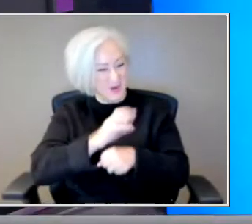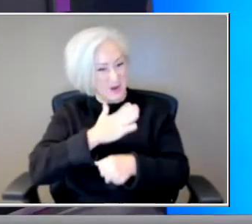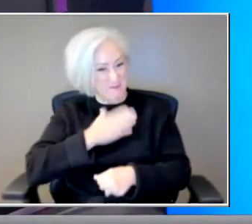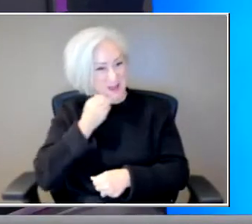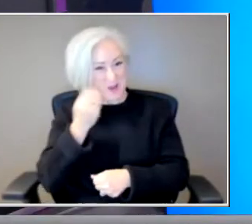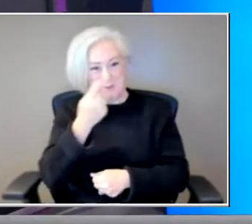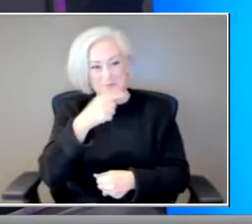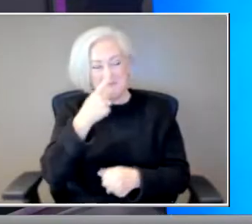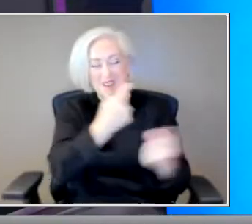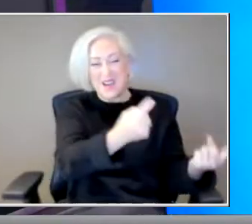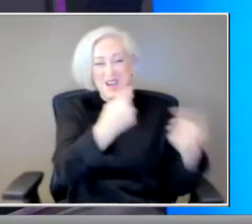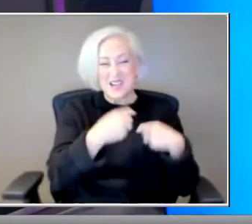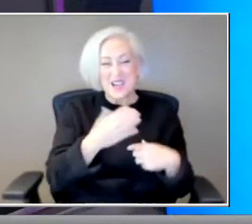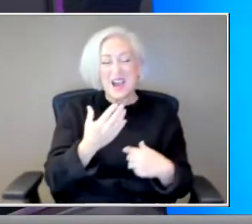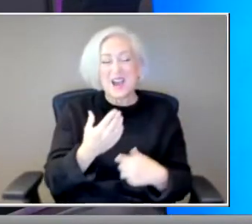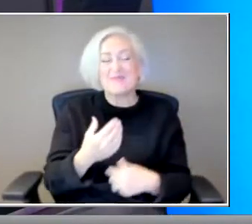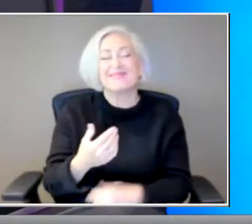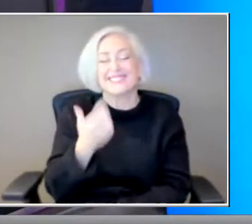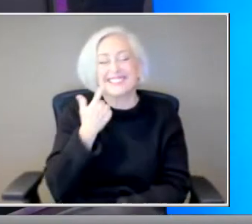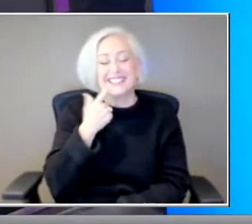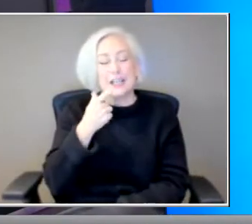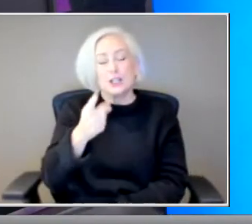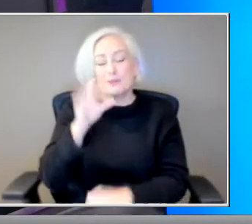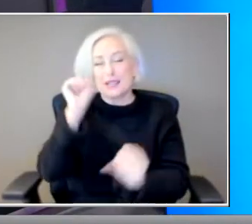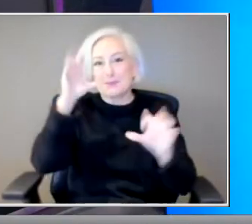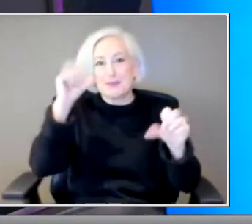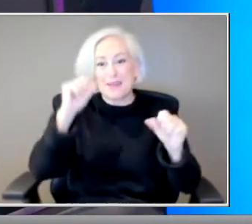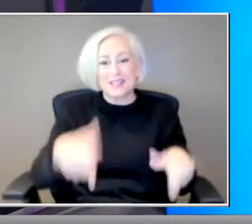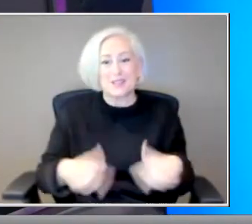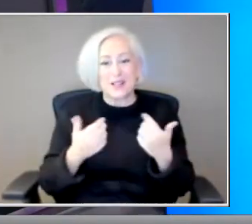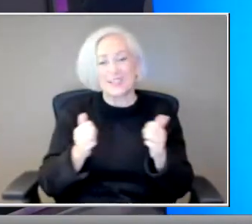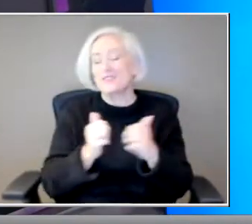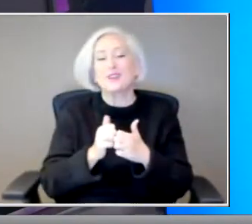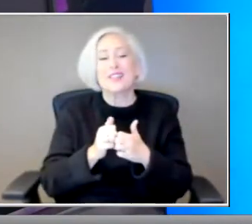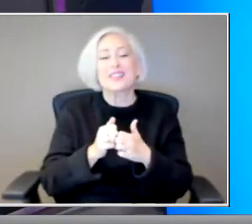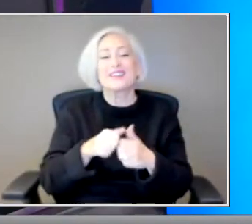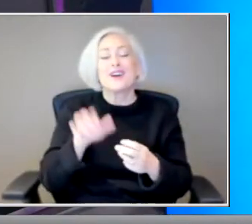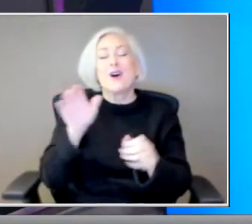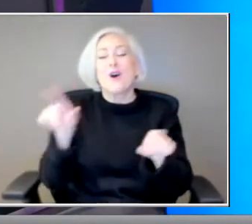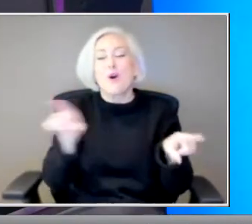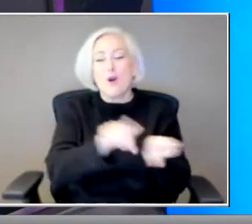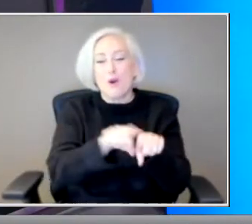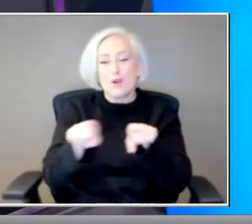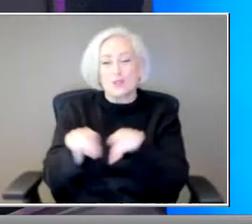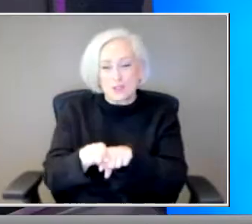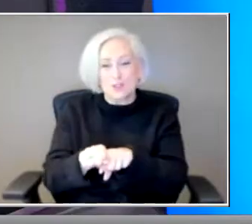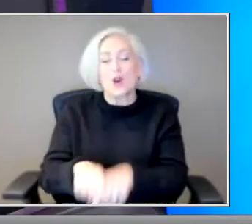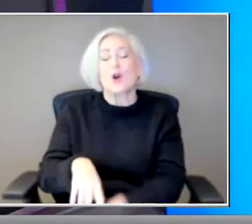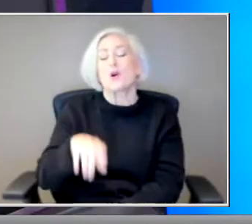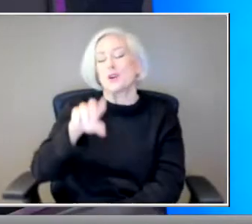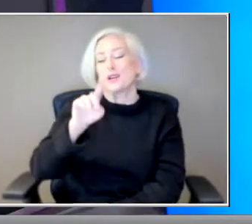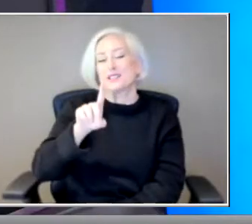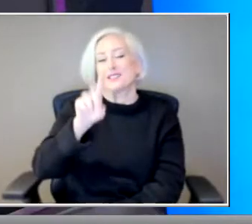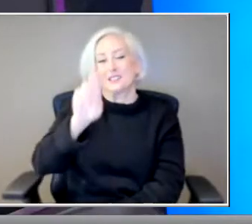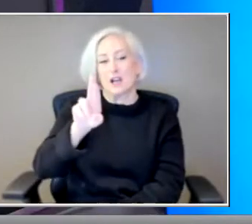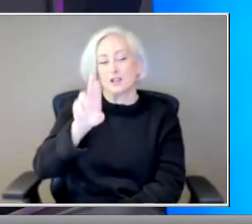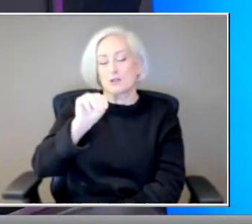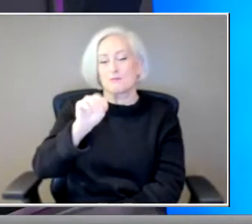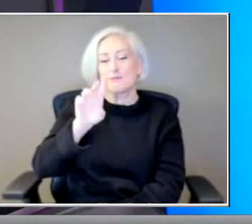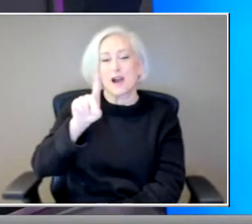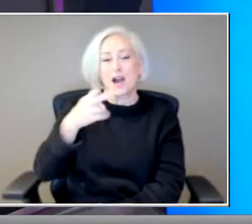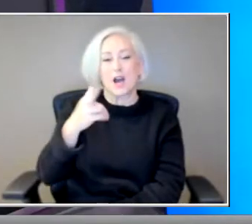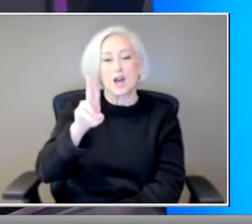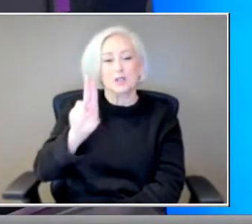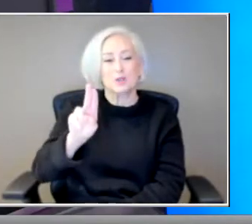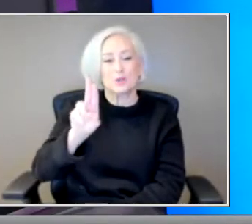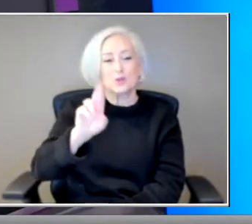must be amazing to live with. We also are joined by electrophysiologist, cardiologist, Dr. Madhu Reddy, and